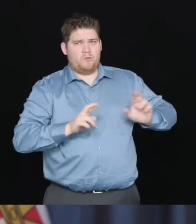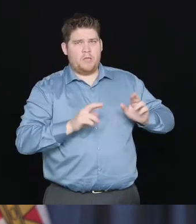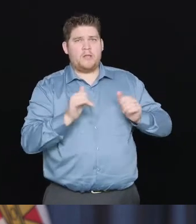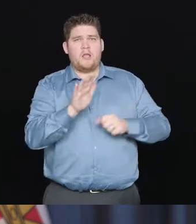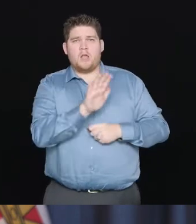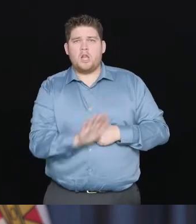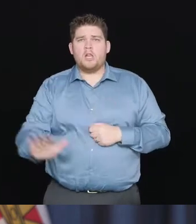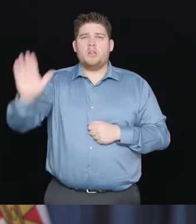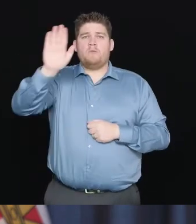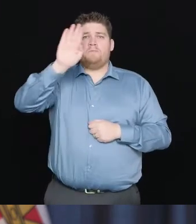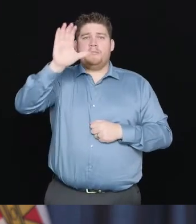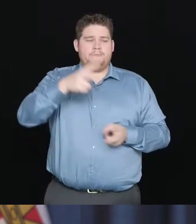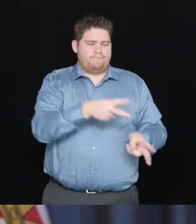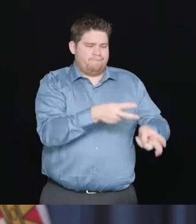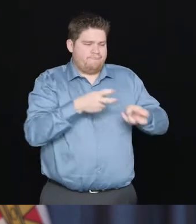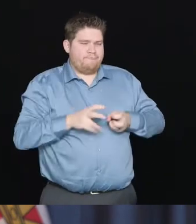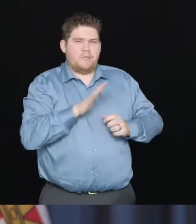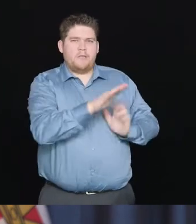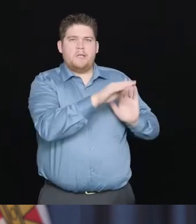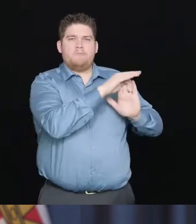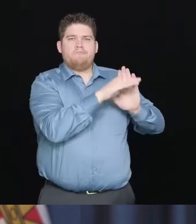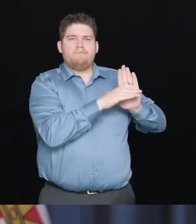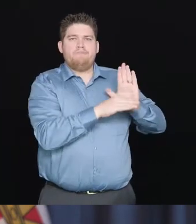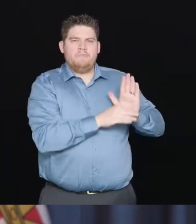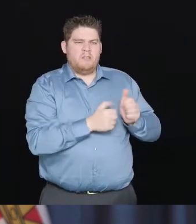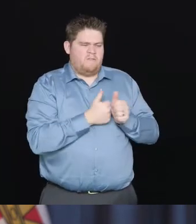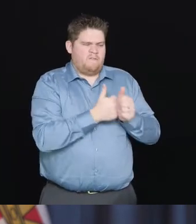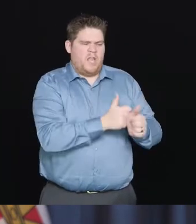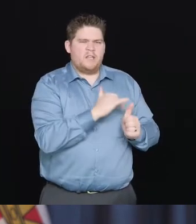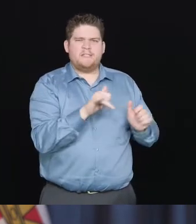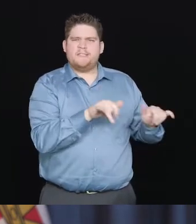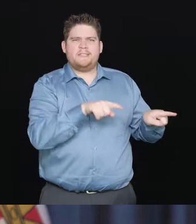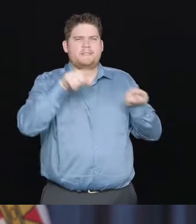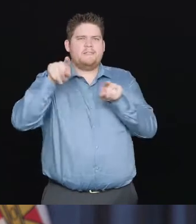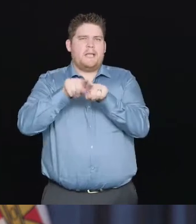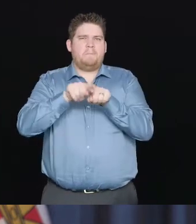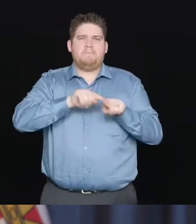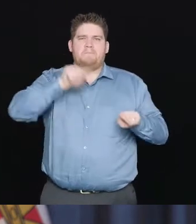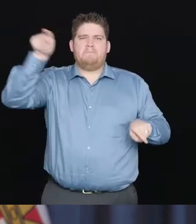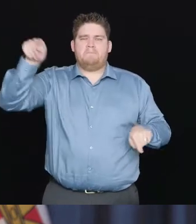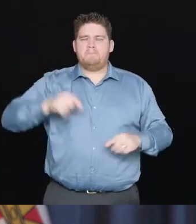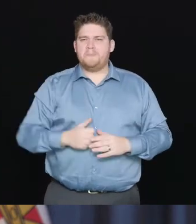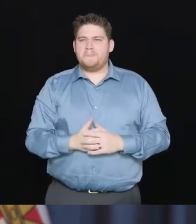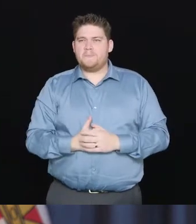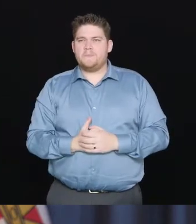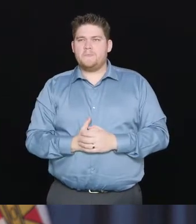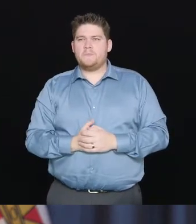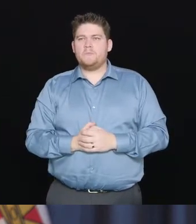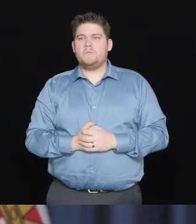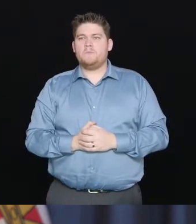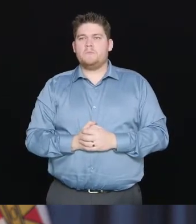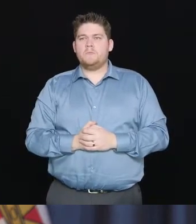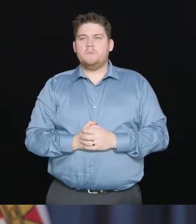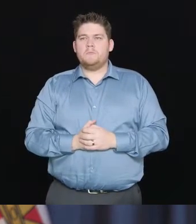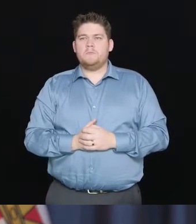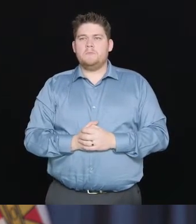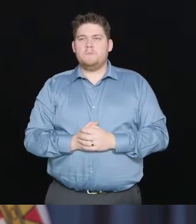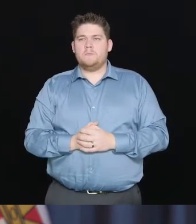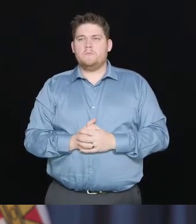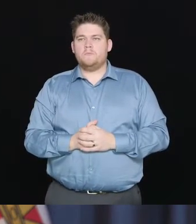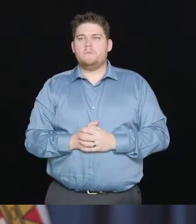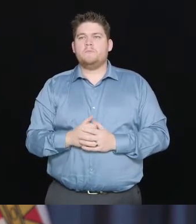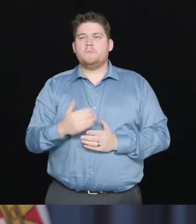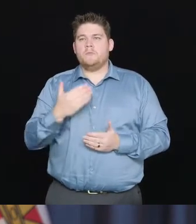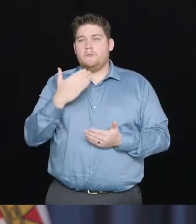And I want to express my appreciation for the leadership of my colleague, Minister Darcy, and the whole team involved in that question. And